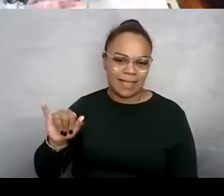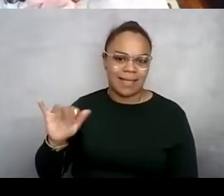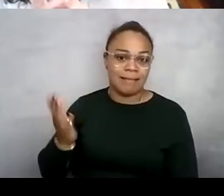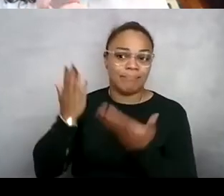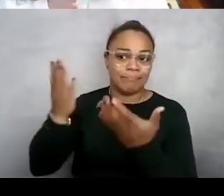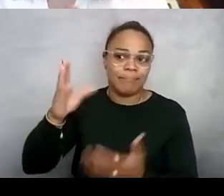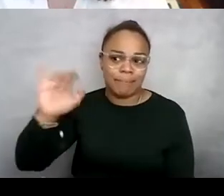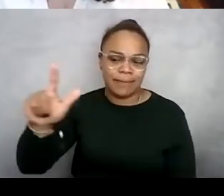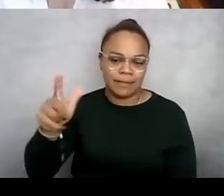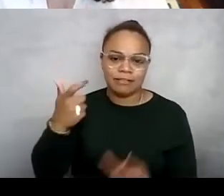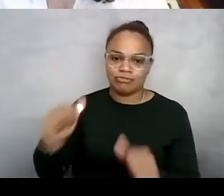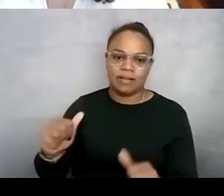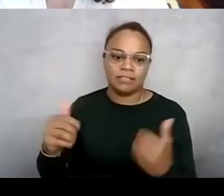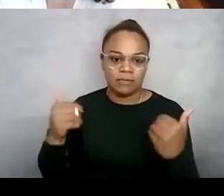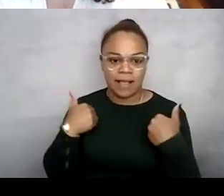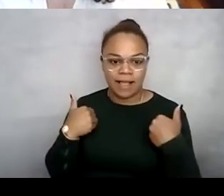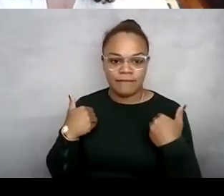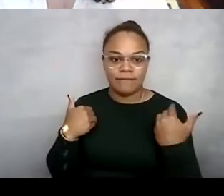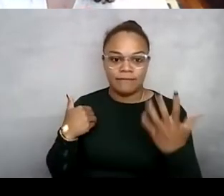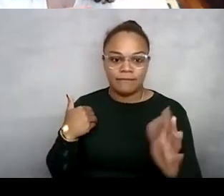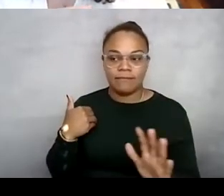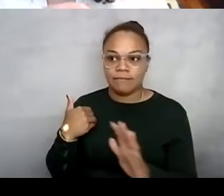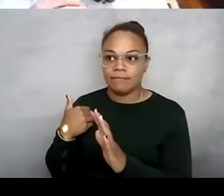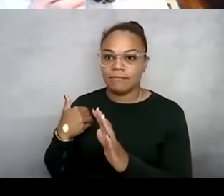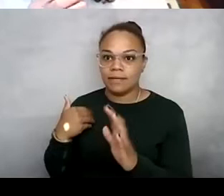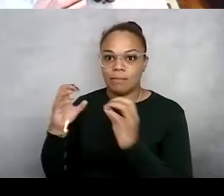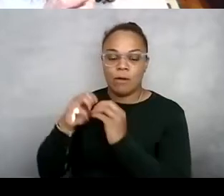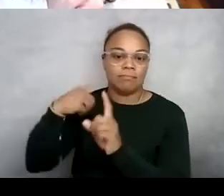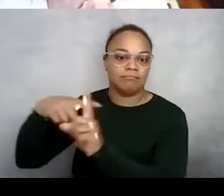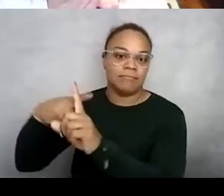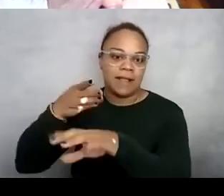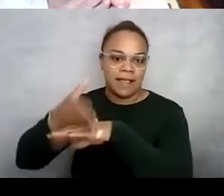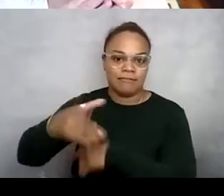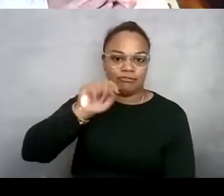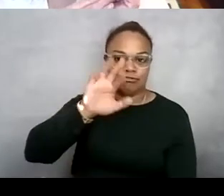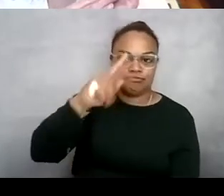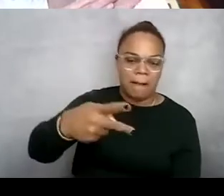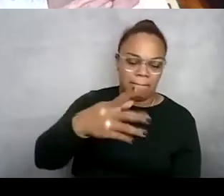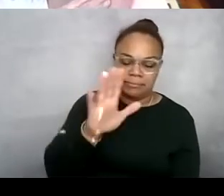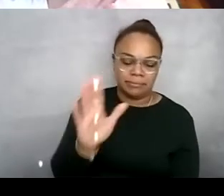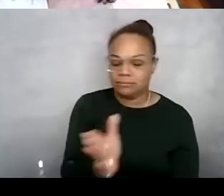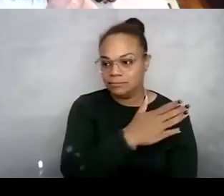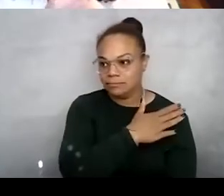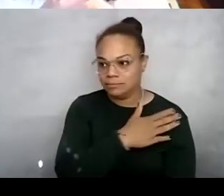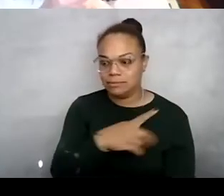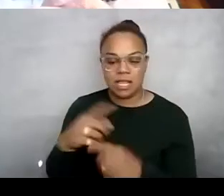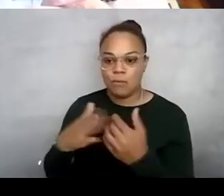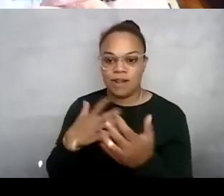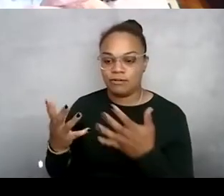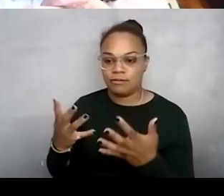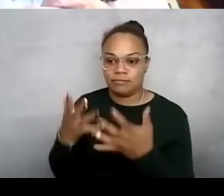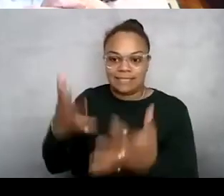day between, you know, the Trump version of their party and whatever else might exist, right? And it's